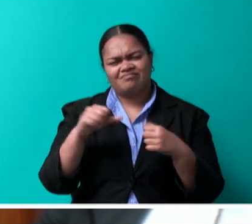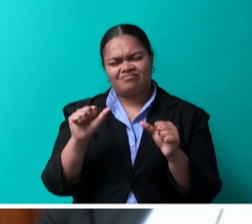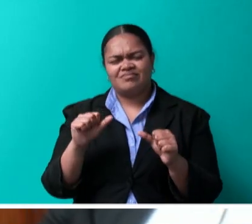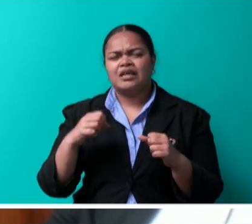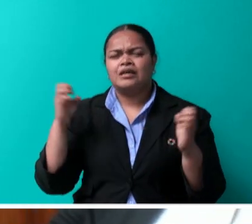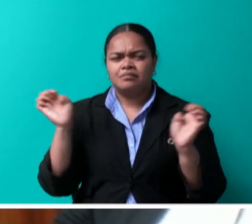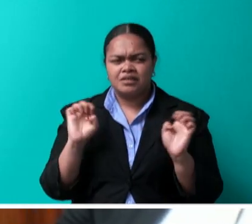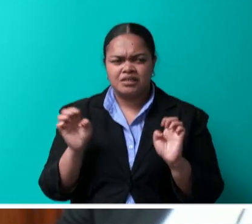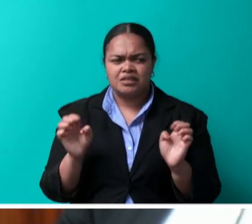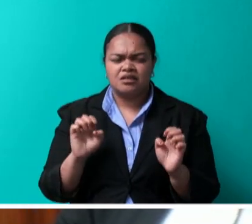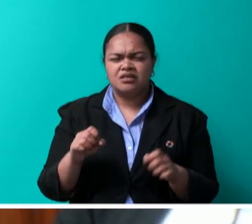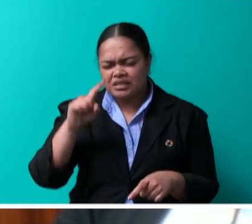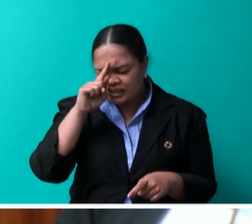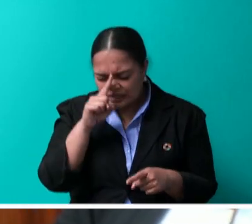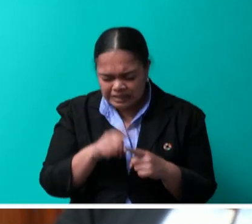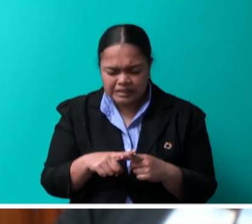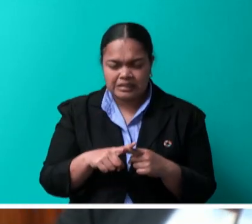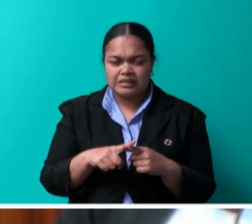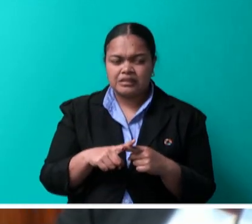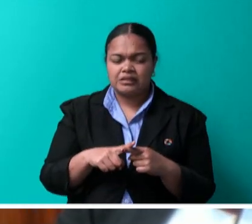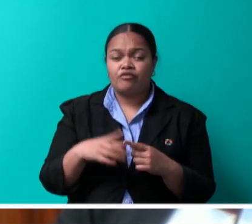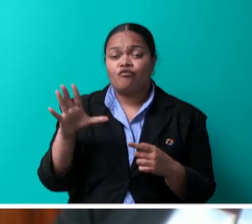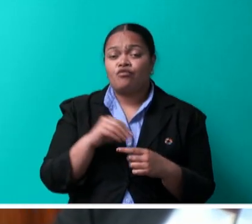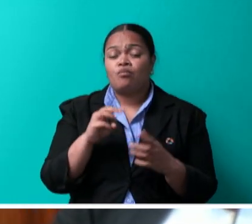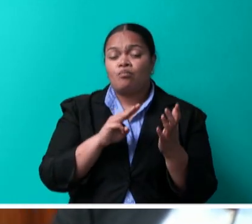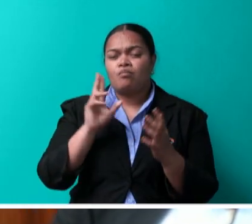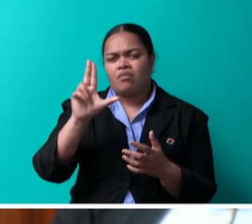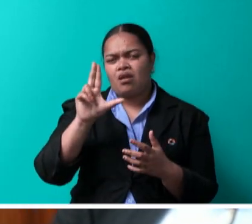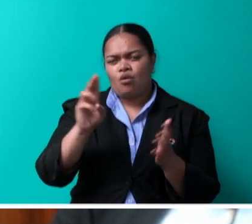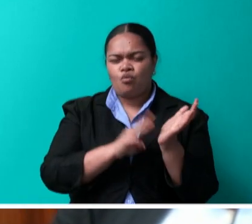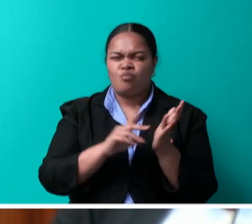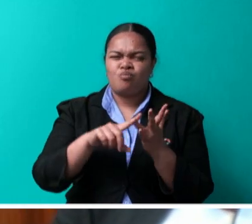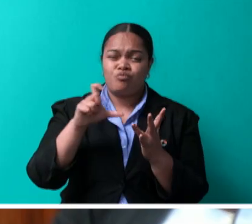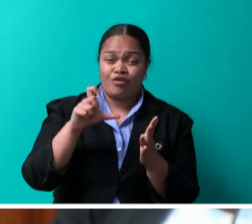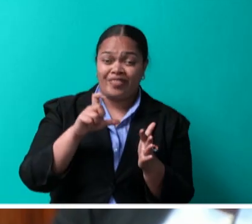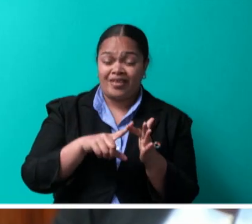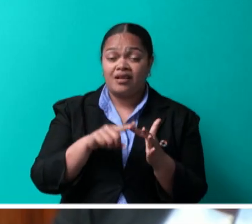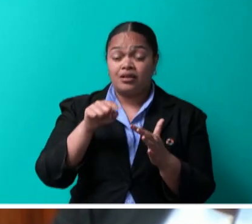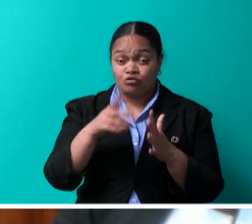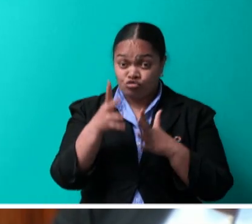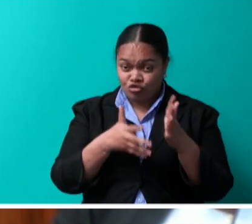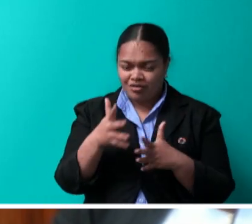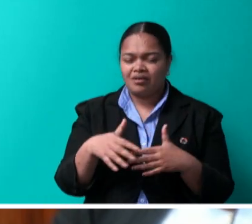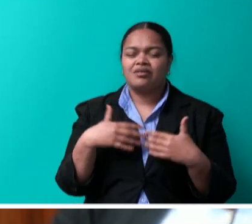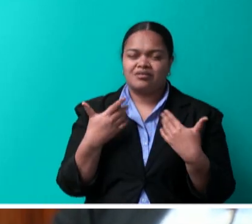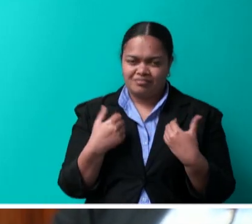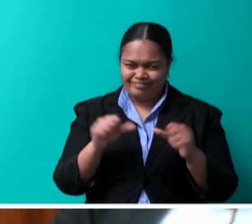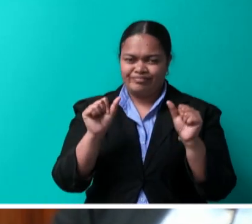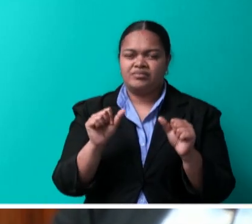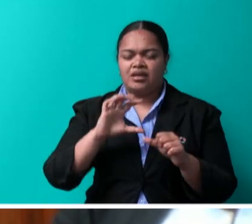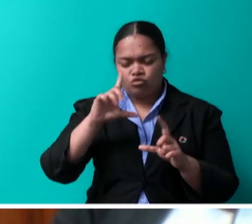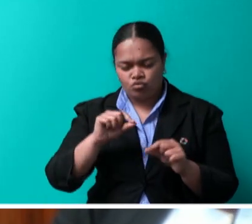evacuation of a critically ill patient from Mother Island. Stories like these rarely make headlines, yet they occur every